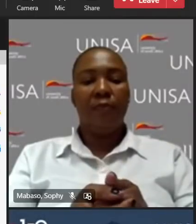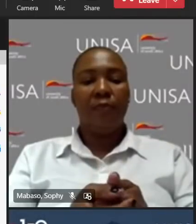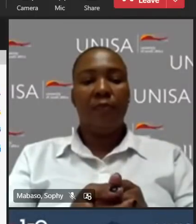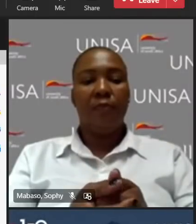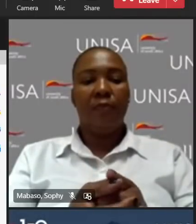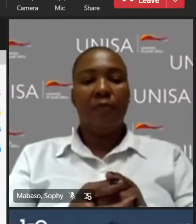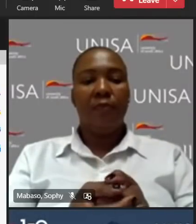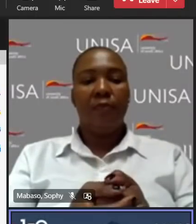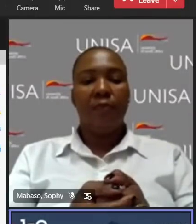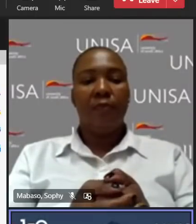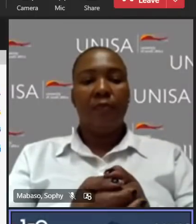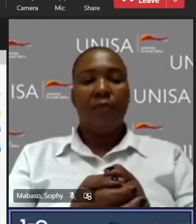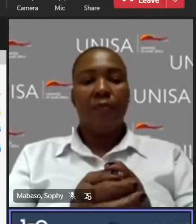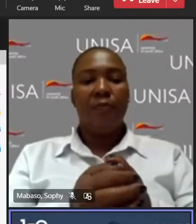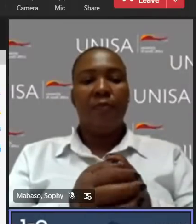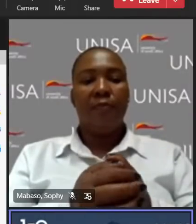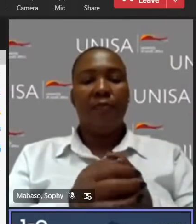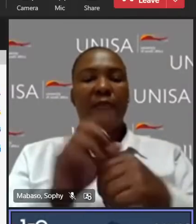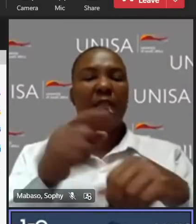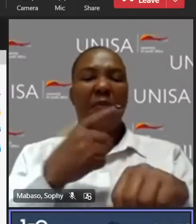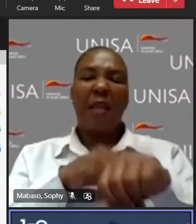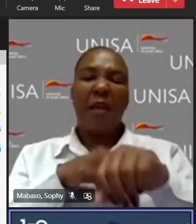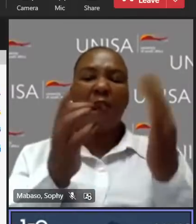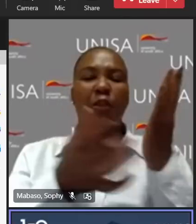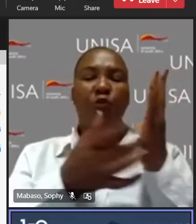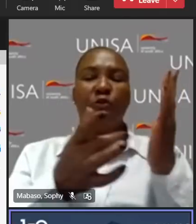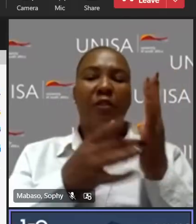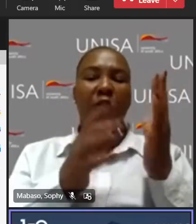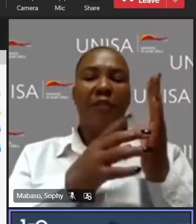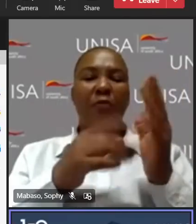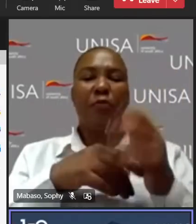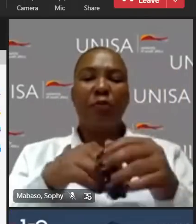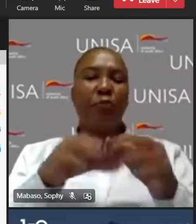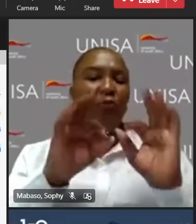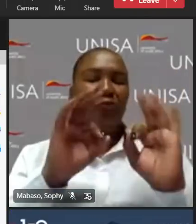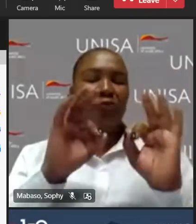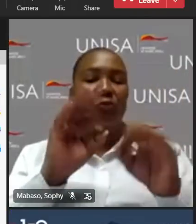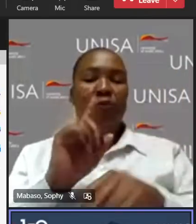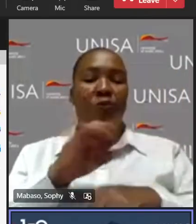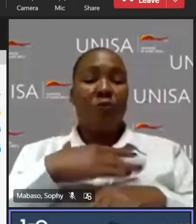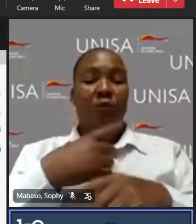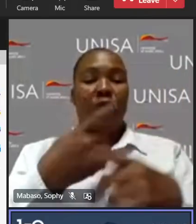Sometimes technology is not always on par like we would want it to be.